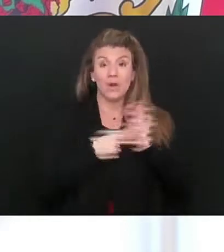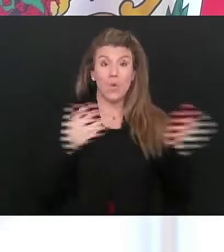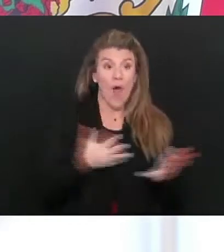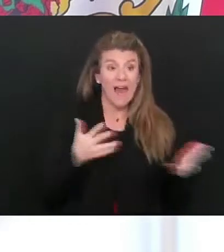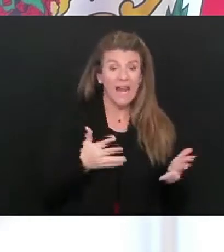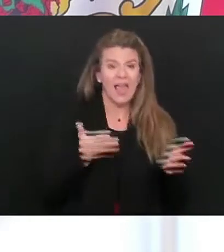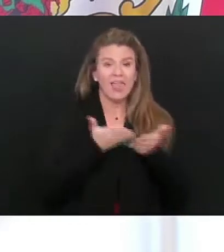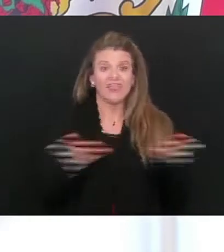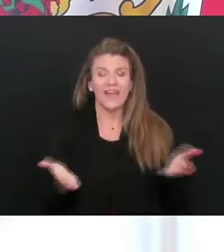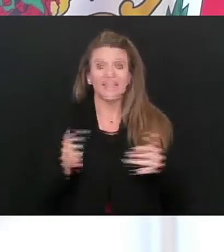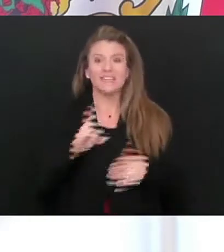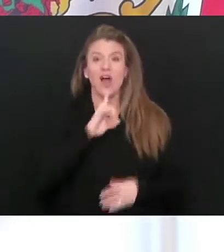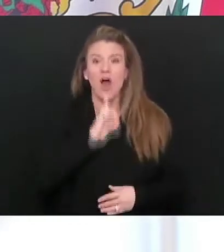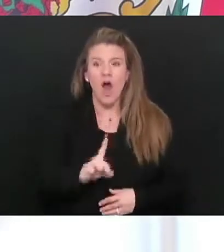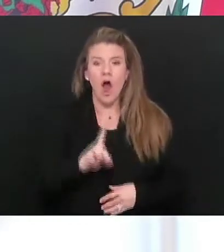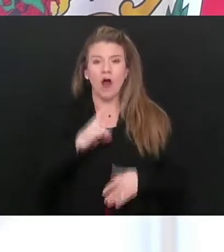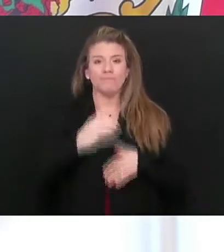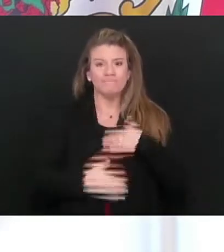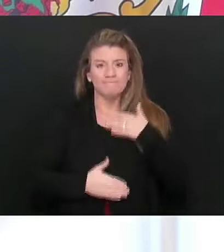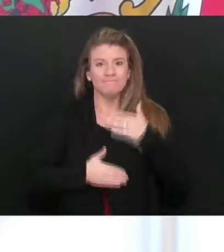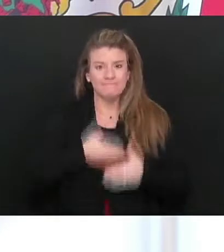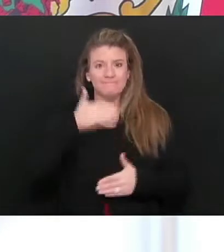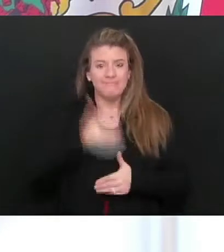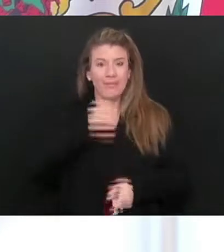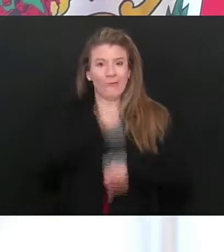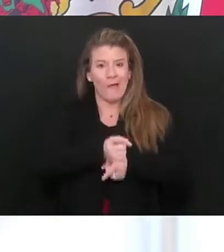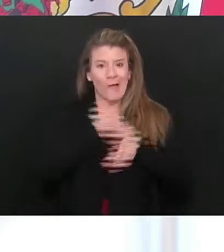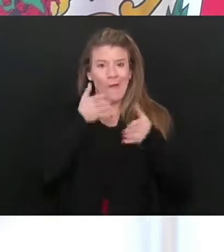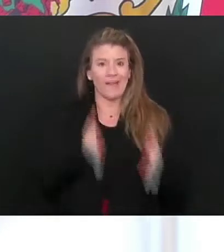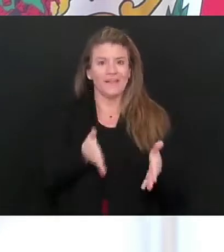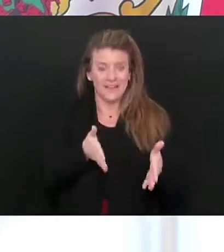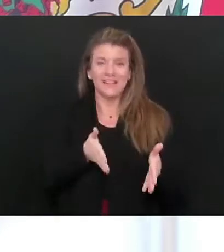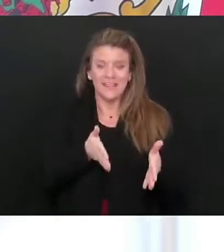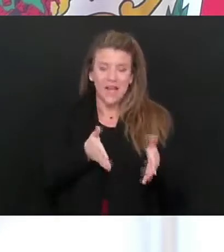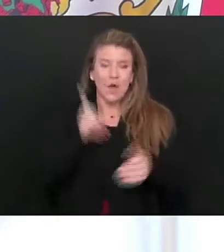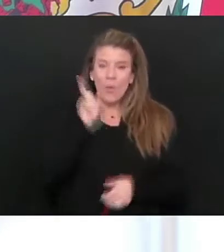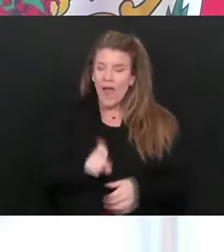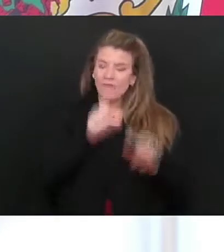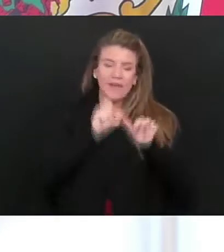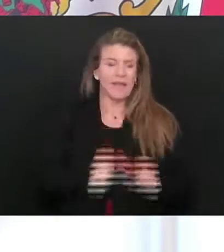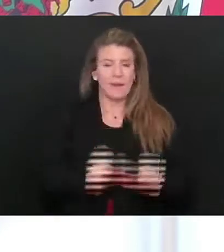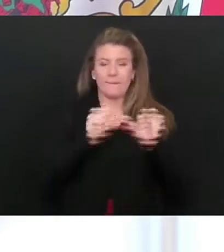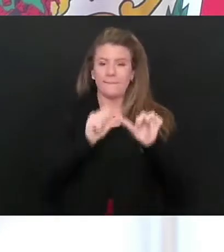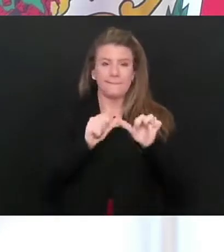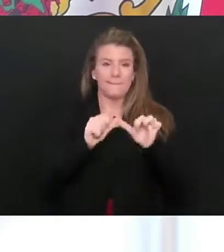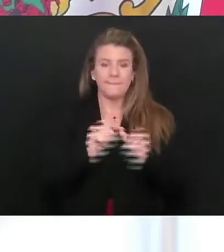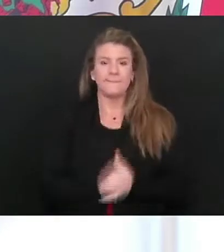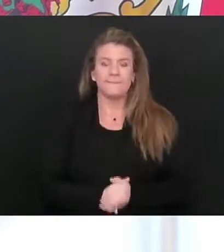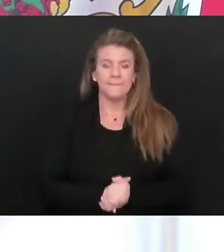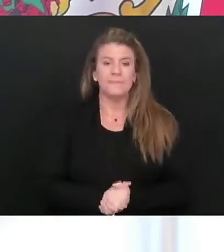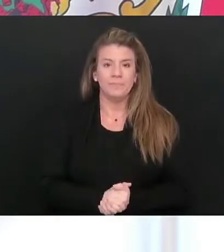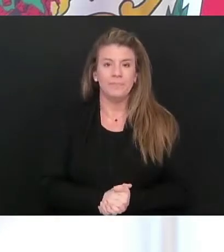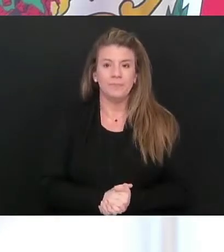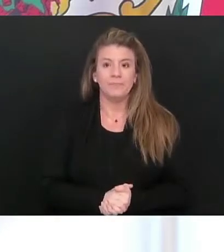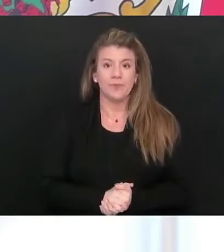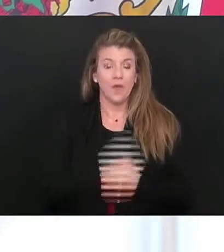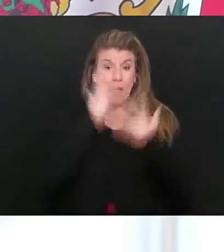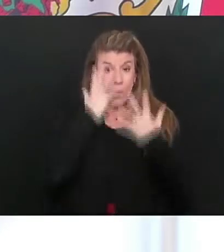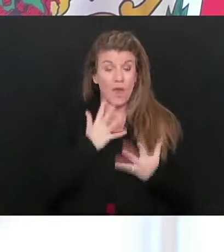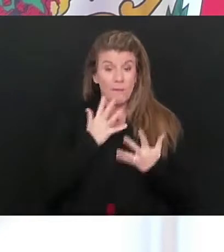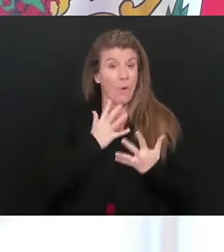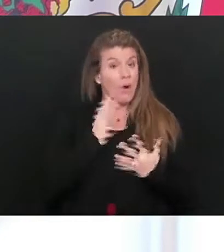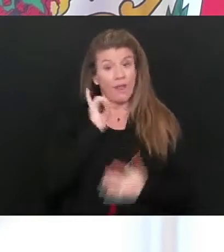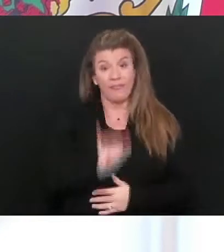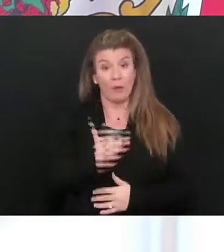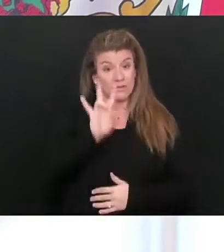are moving the right way, and we just have to keep it up. We surely mourn the 7